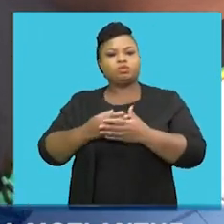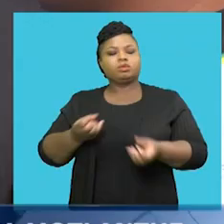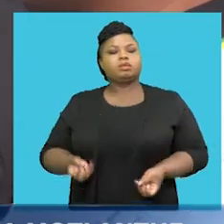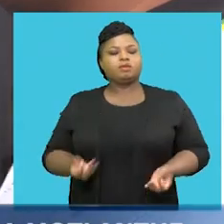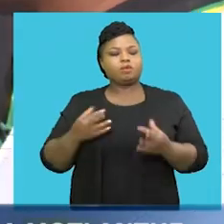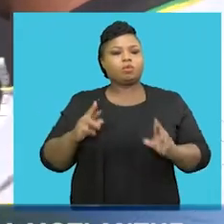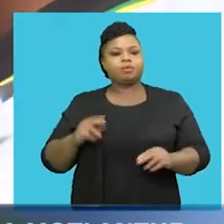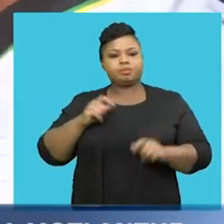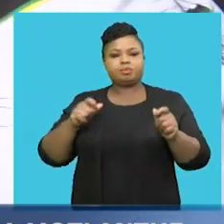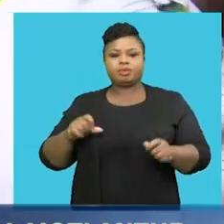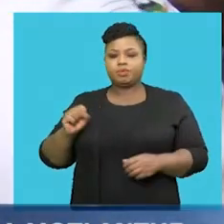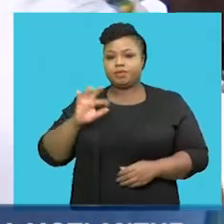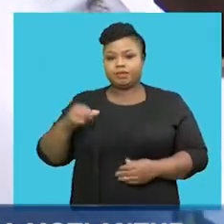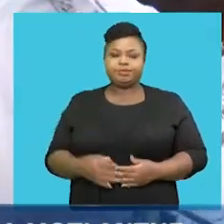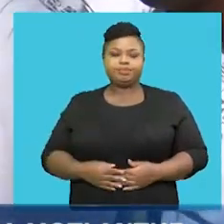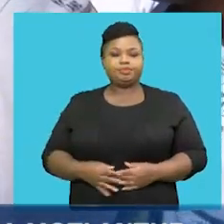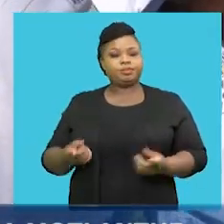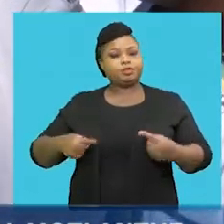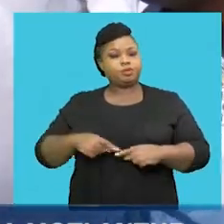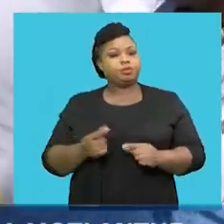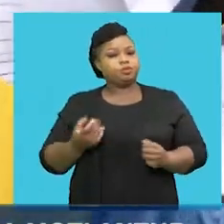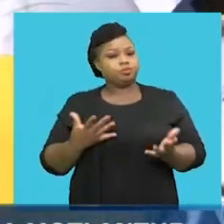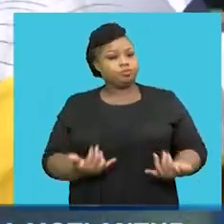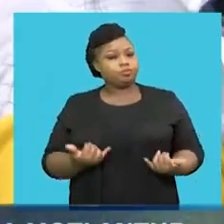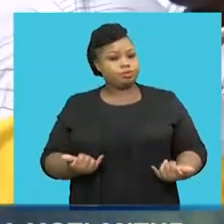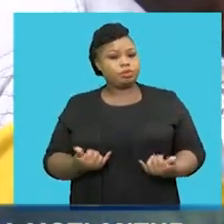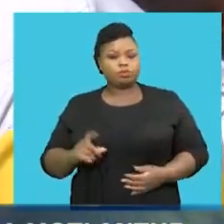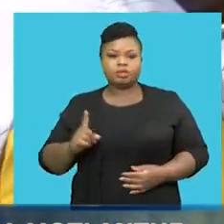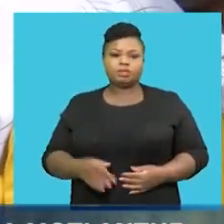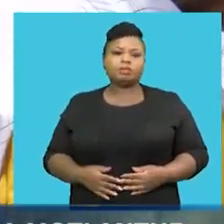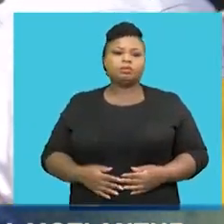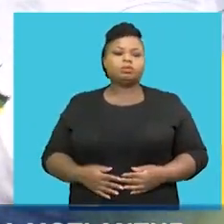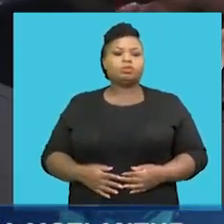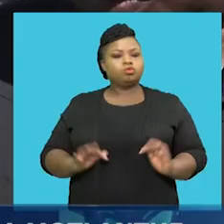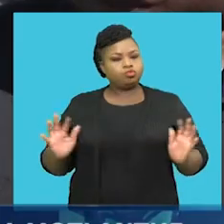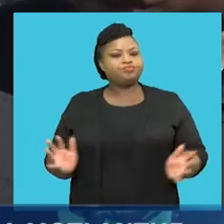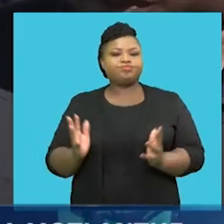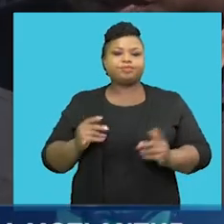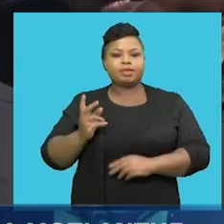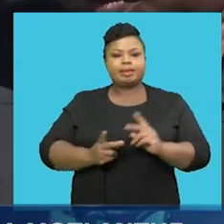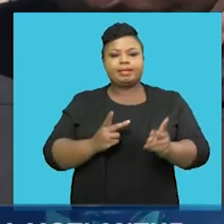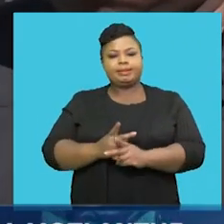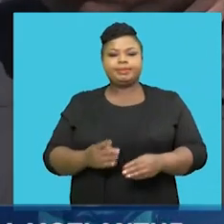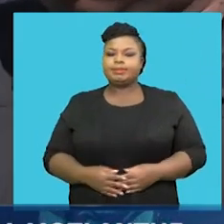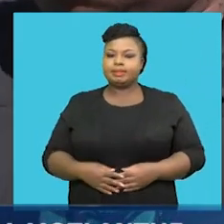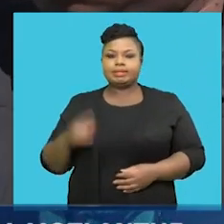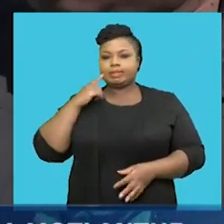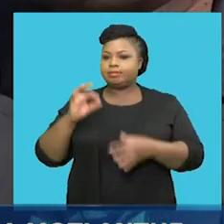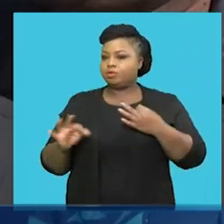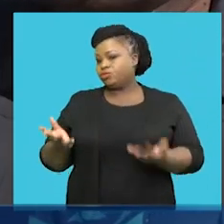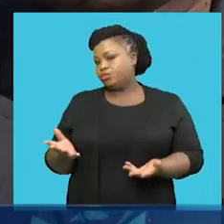nethemba kubemi beli. What we are doing here today imvuselelo empeleni, in simple